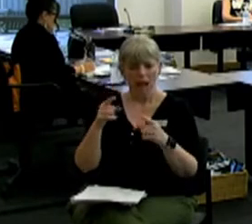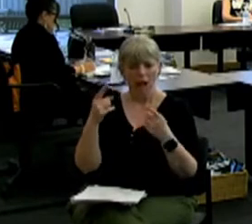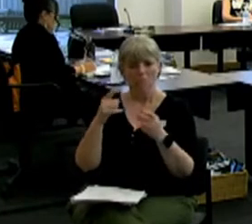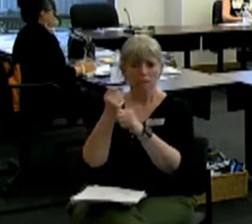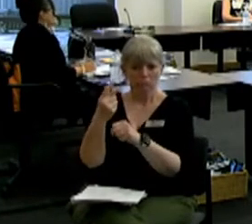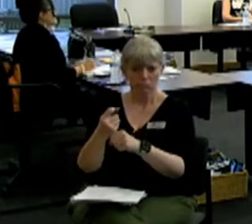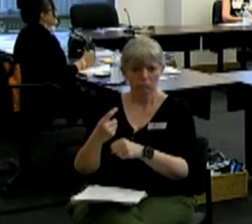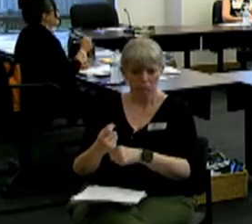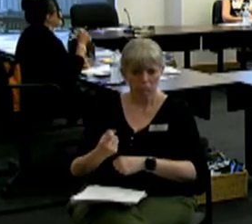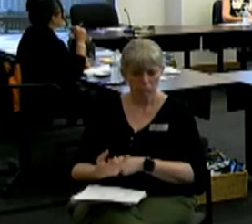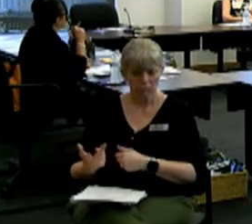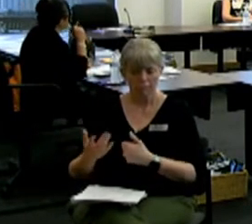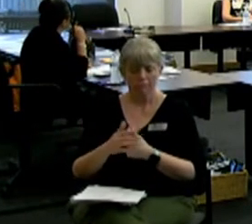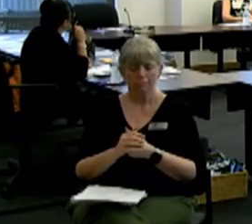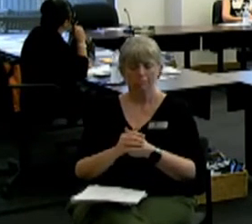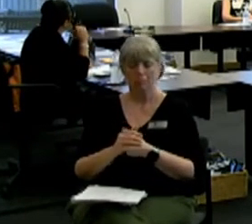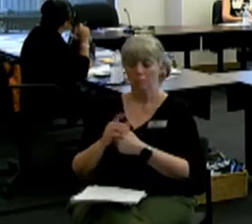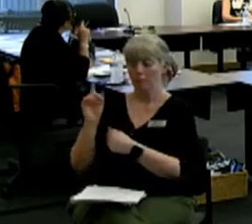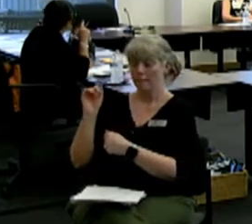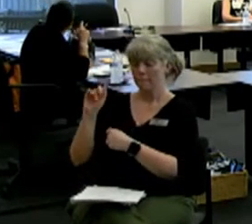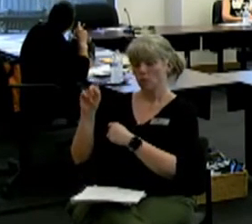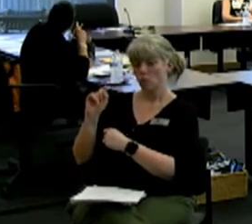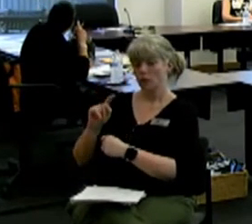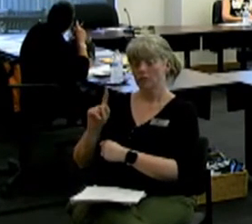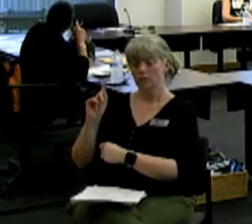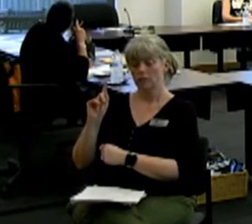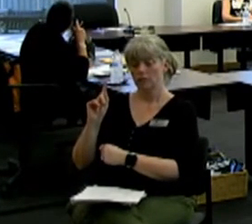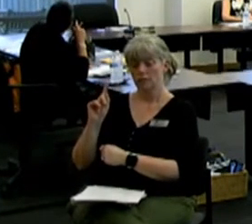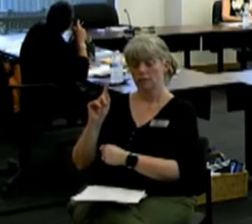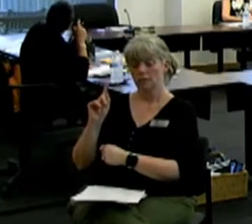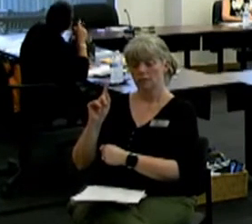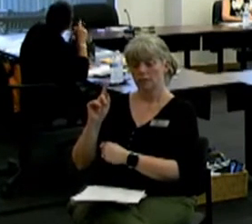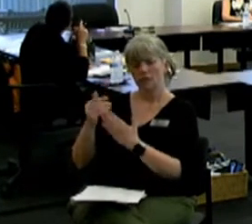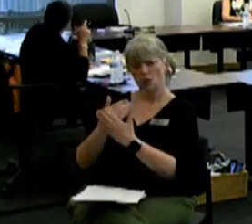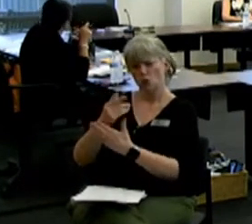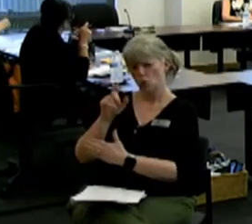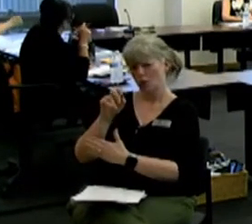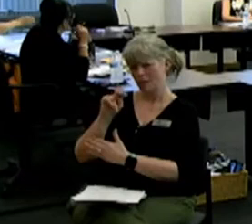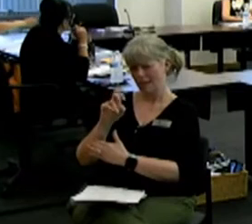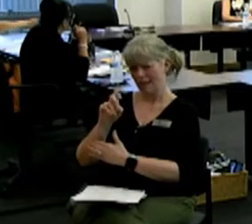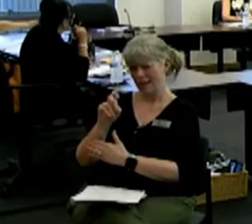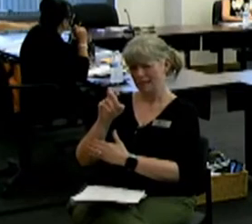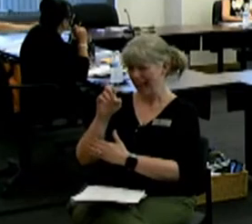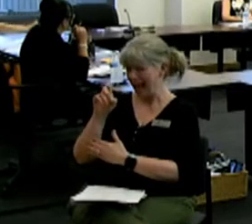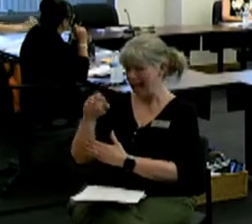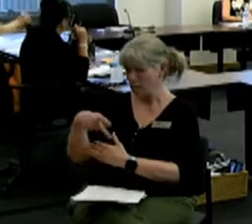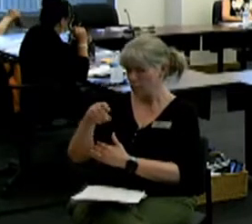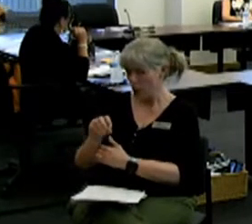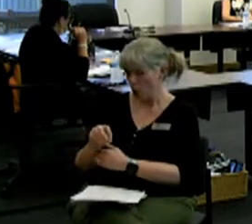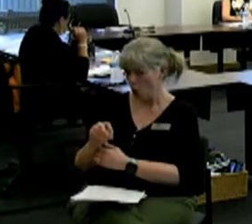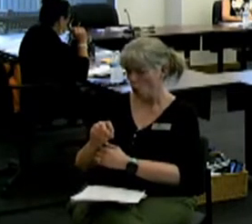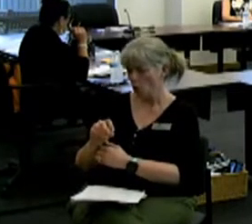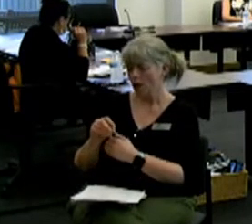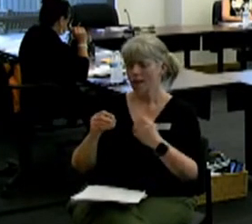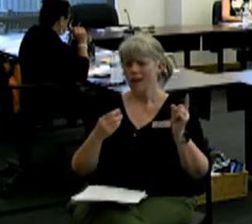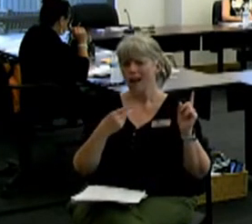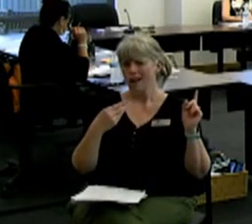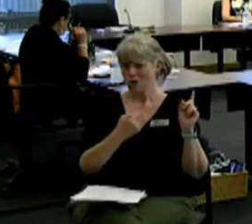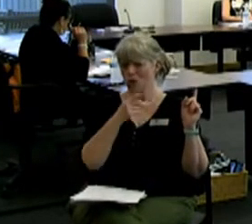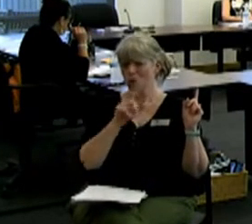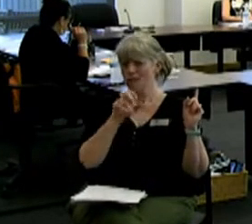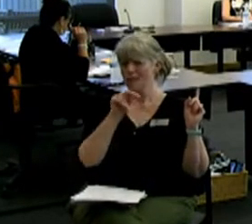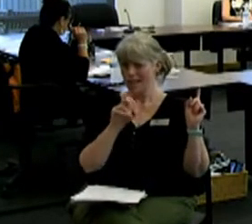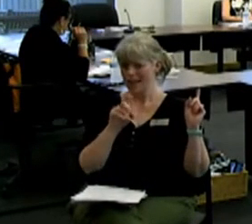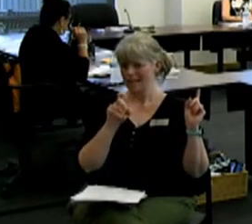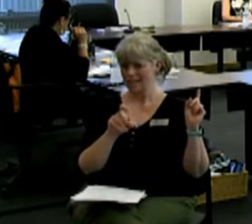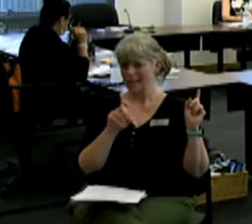events. Maureen, question, was that the New Lenox Chamber Expo you're referring to? That was the New Lenox Loyalty